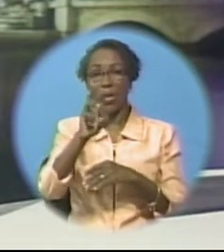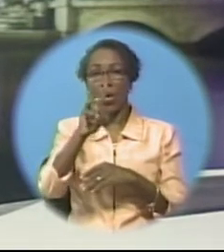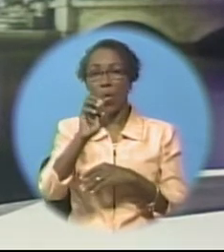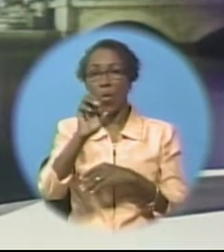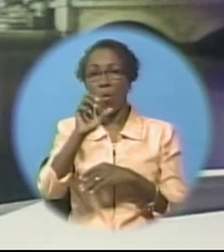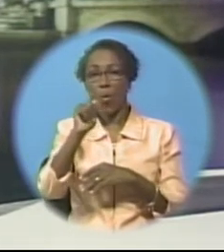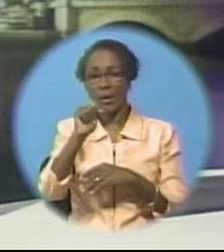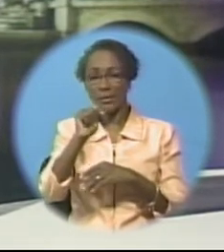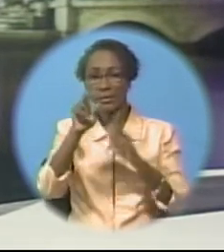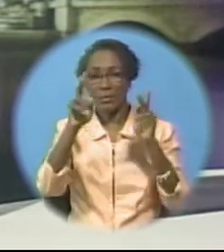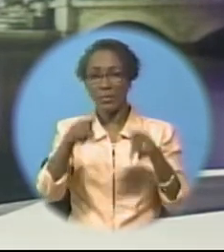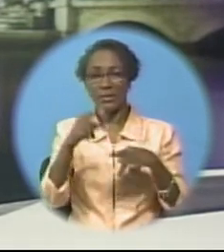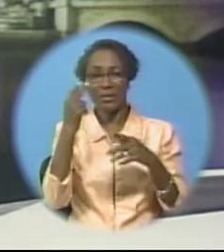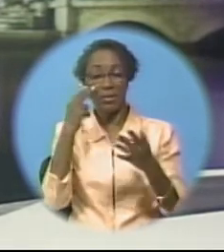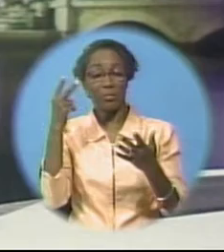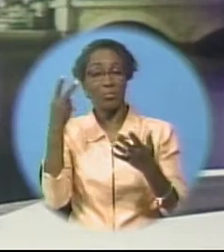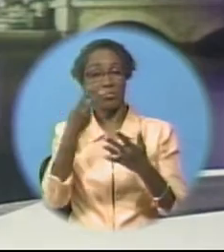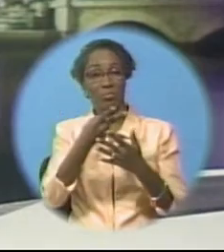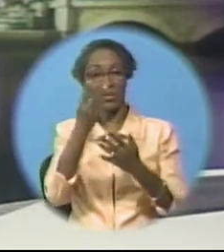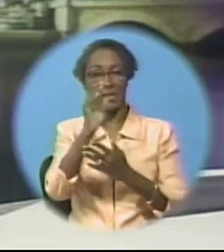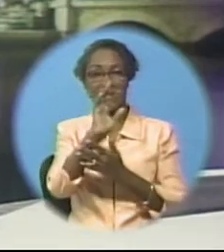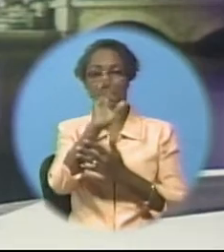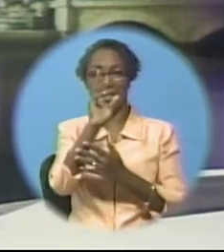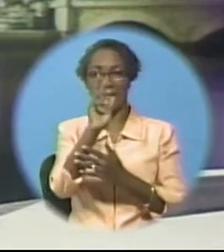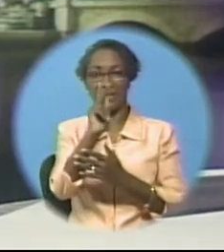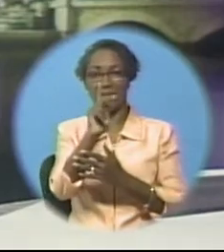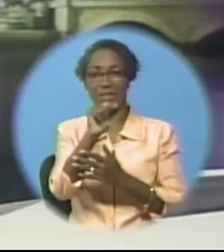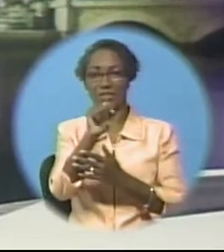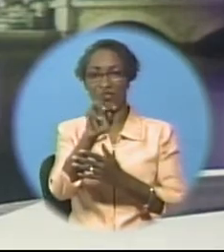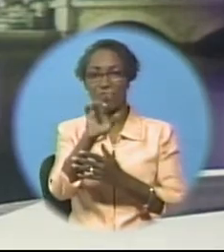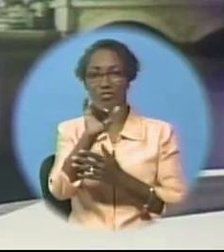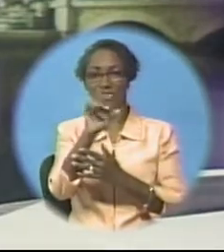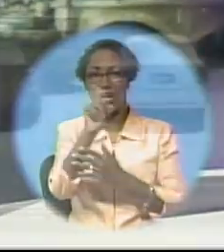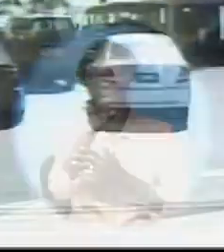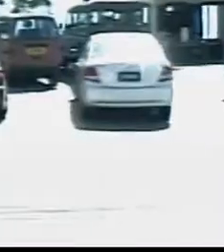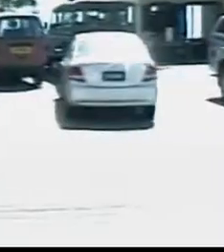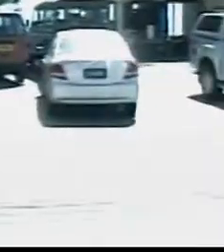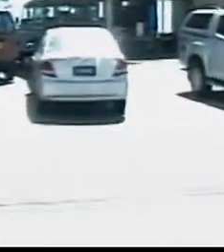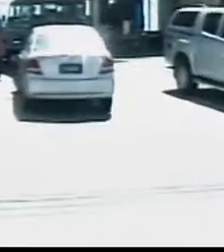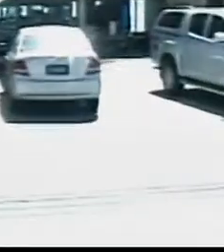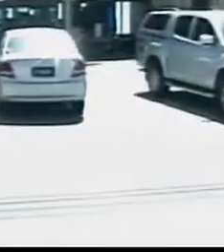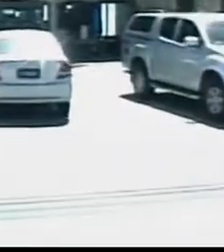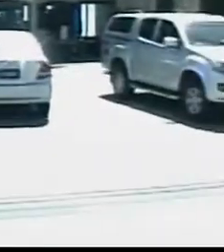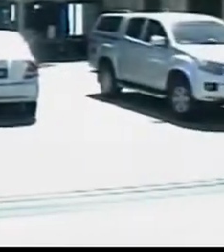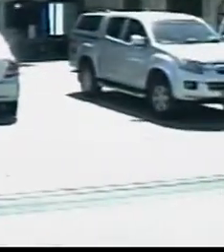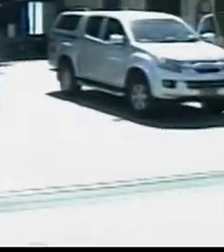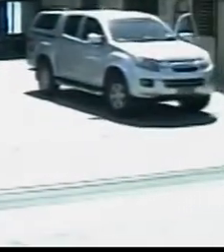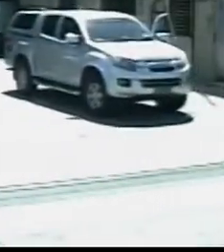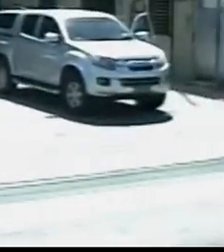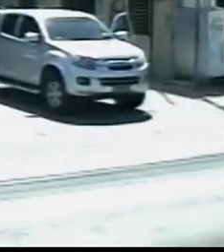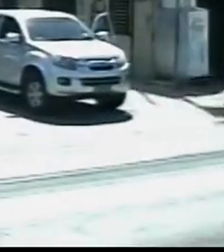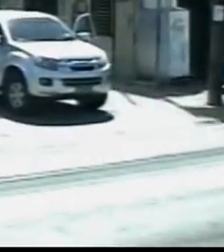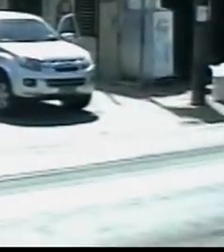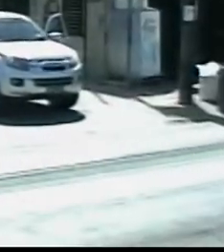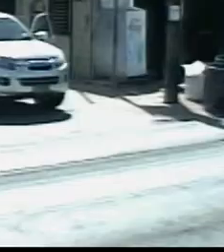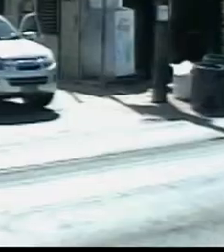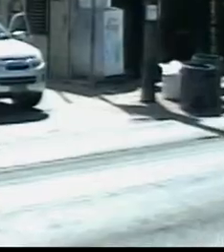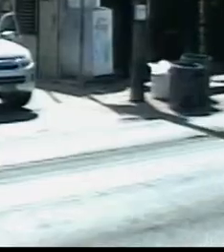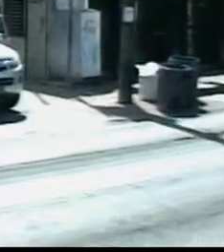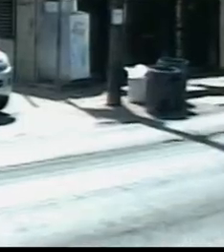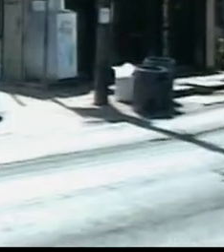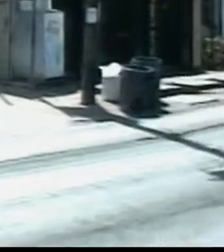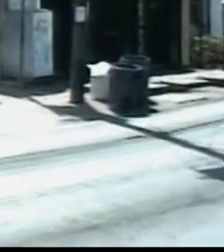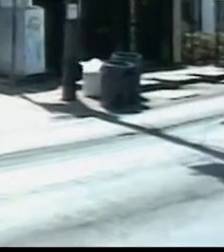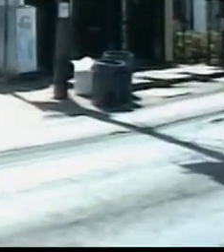up close and personal with it. The opportunity arose as the St. James Parish Independence Committee held a breadfruit roast and lying next to John